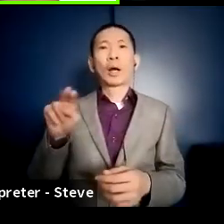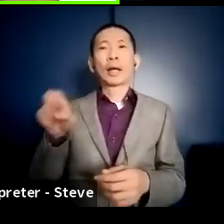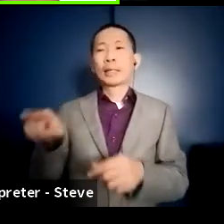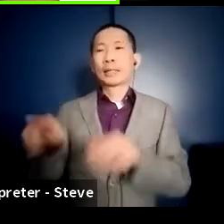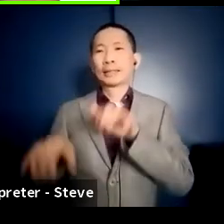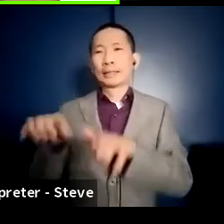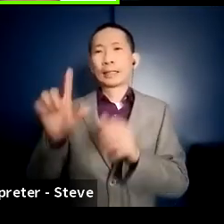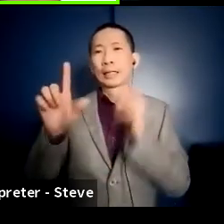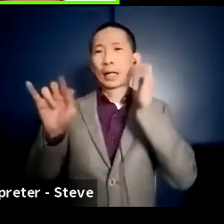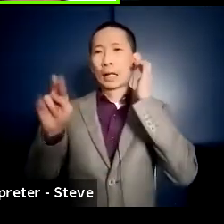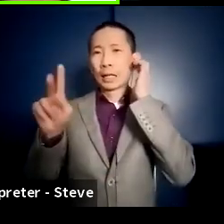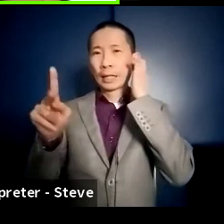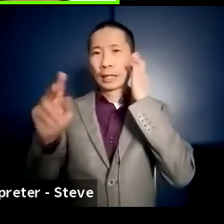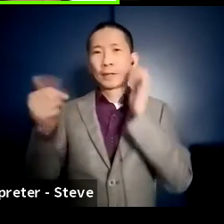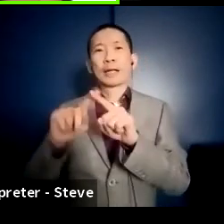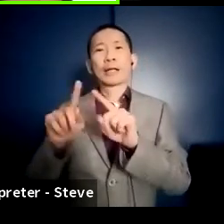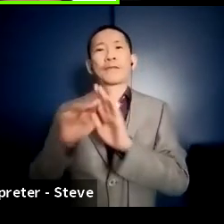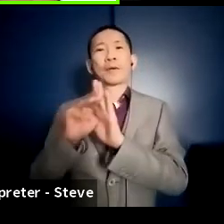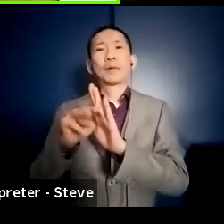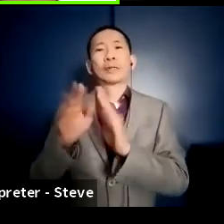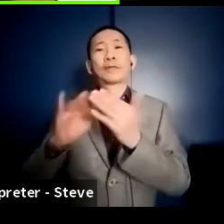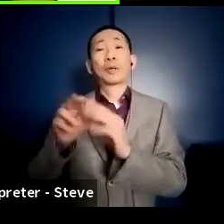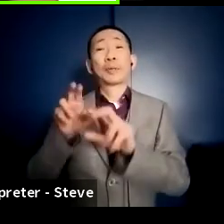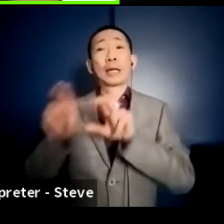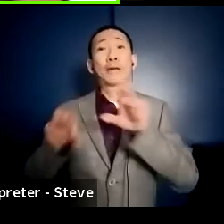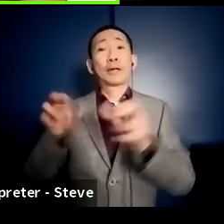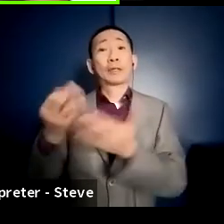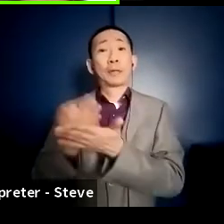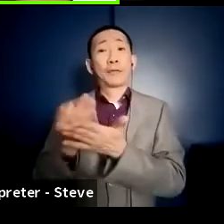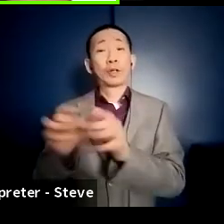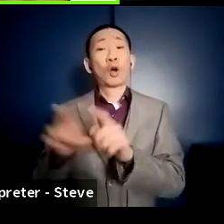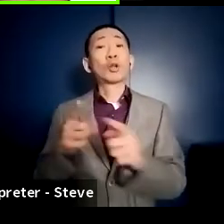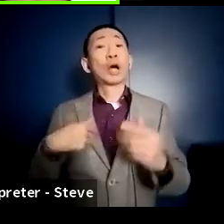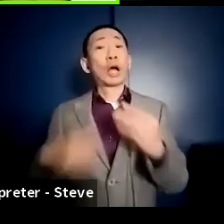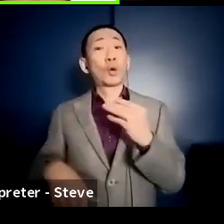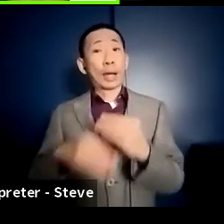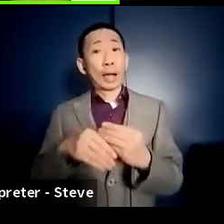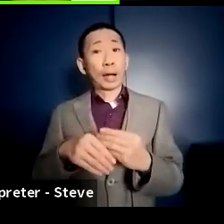a link of 10 models of community investment funds. I just also want to add that